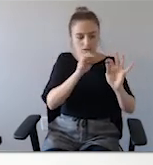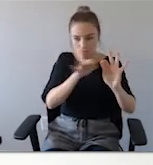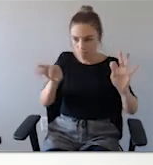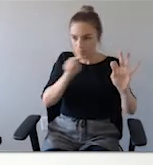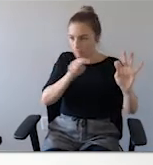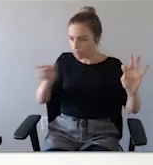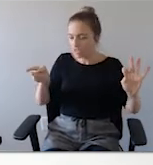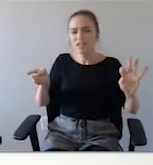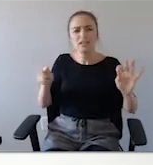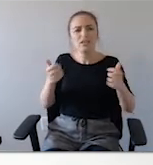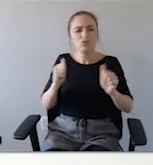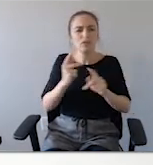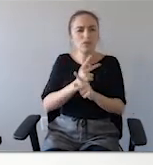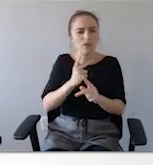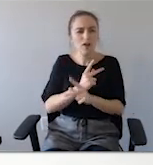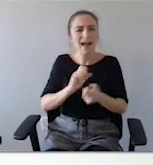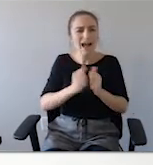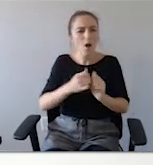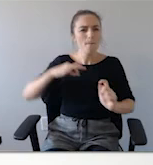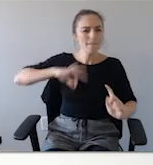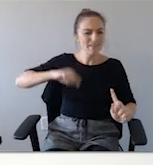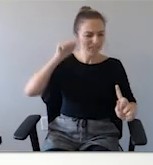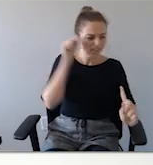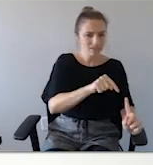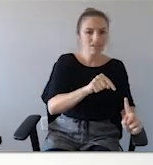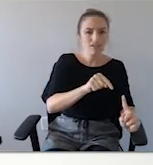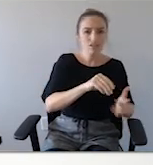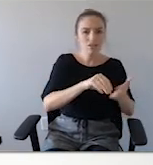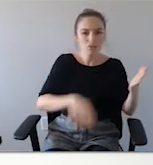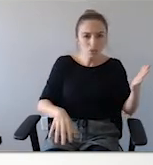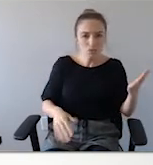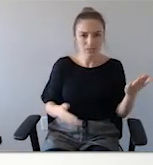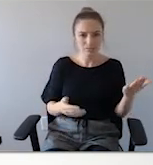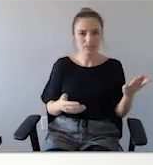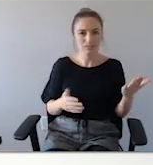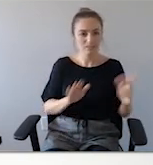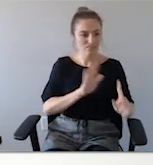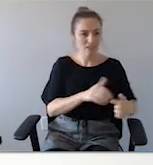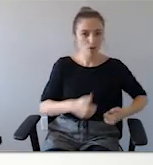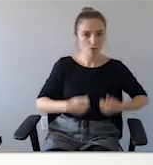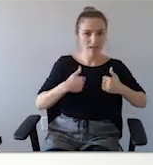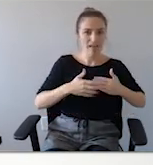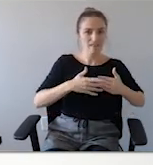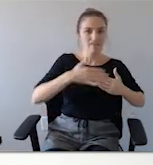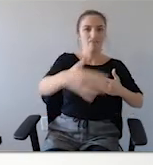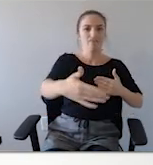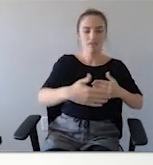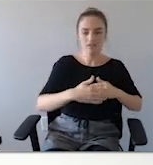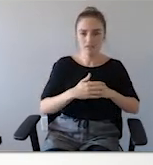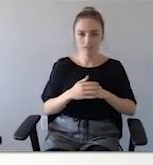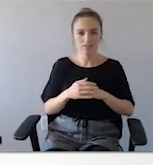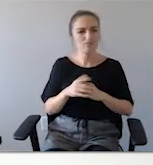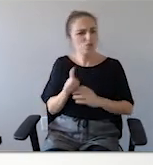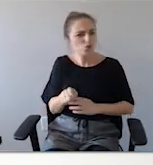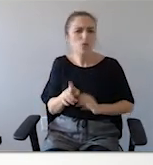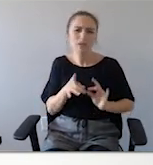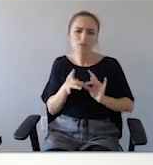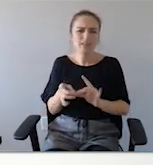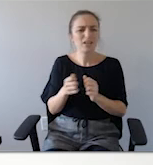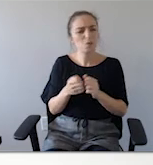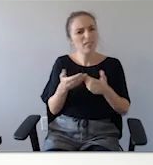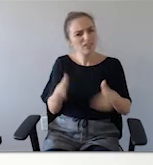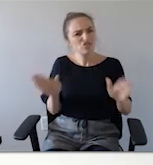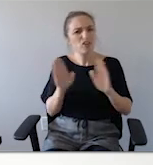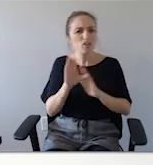it benefit the student's life. That's what goals should do. They should be related to the general curriculum,